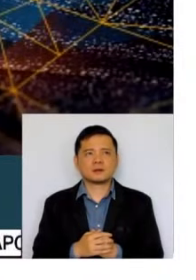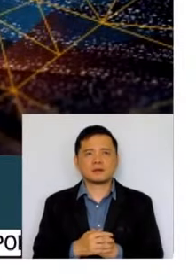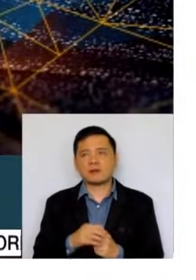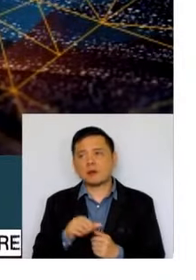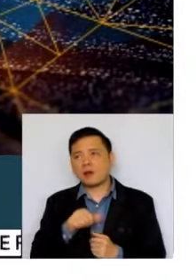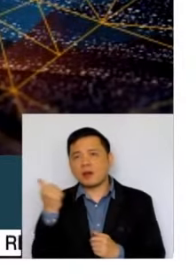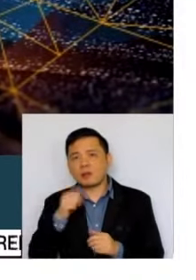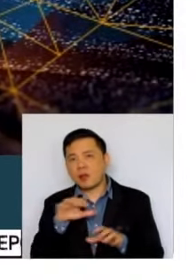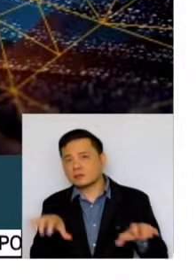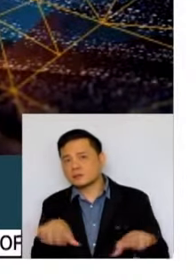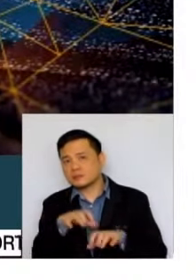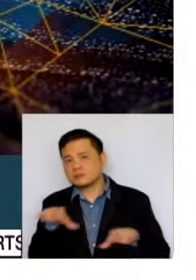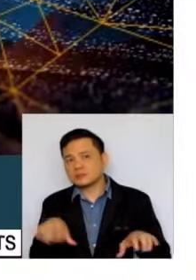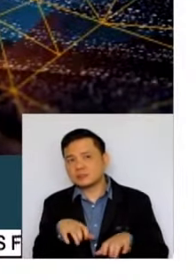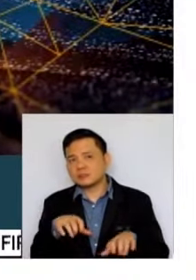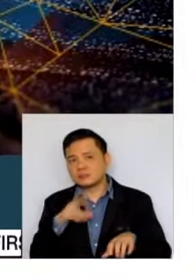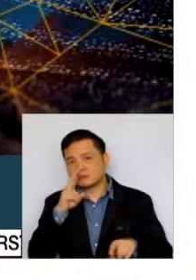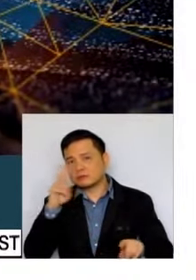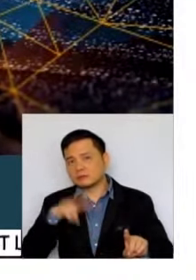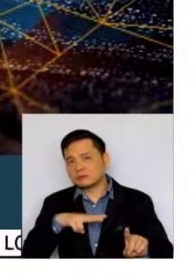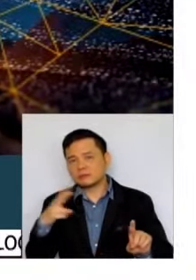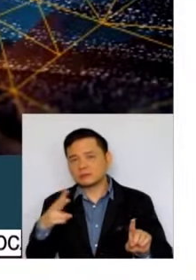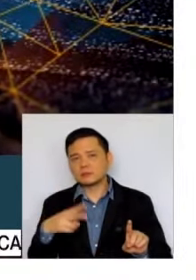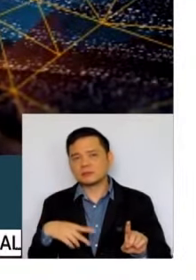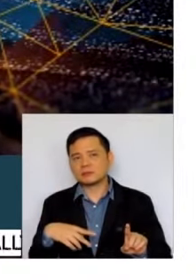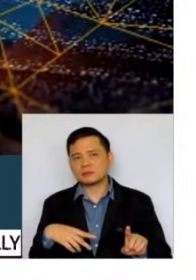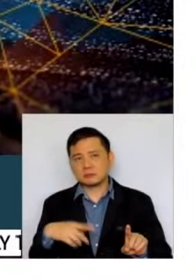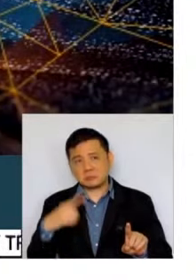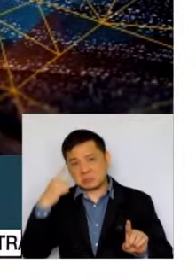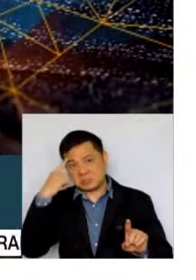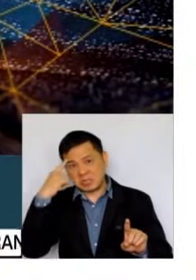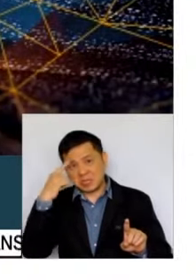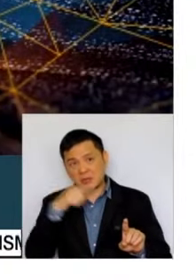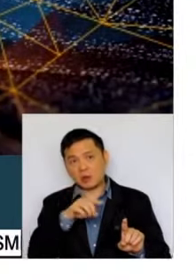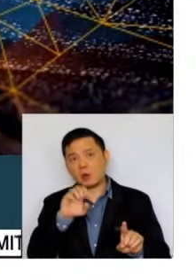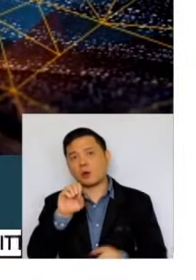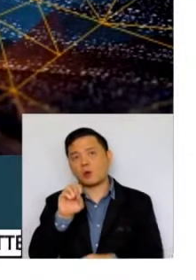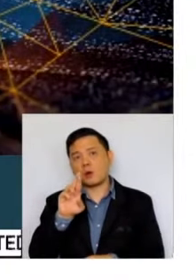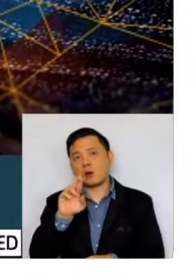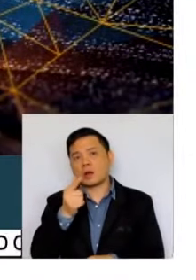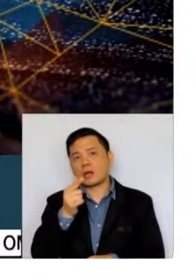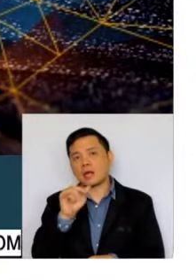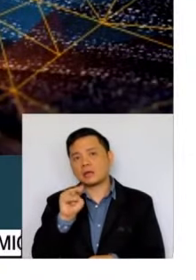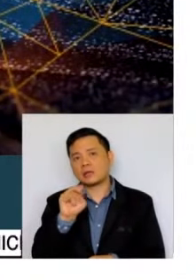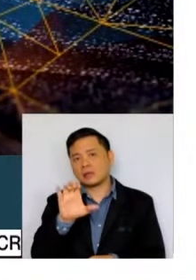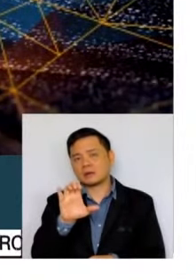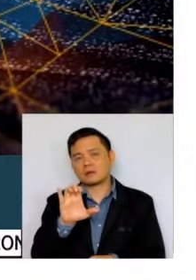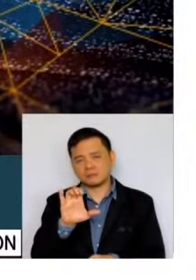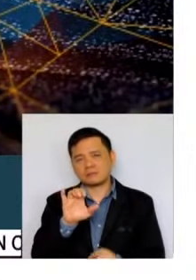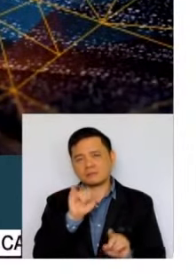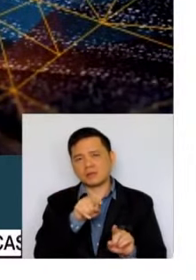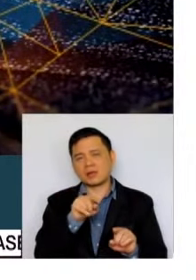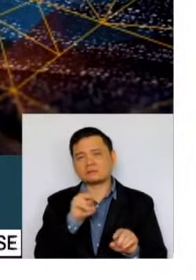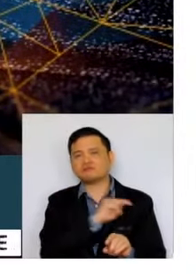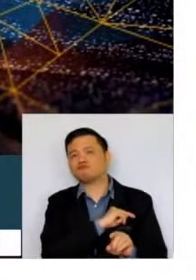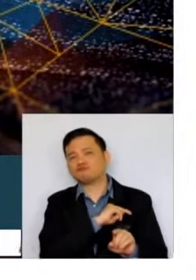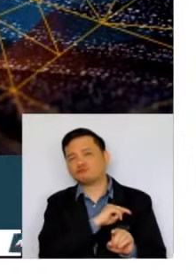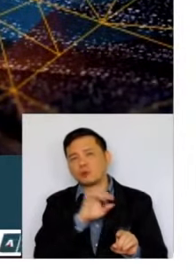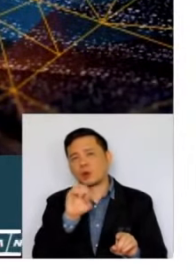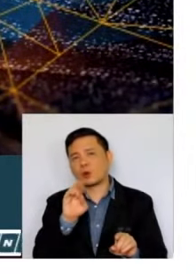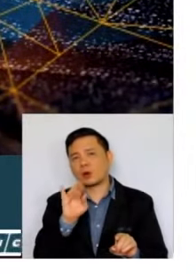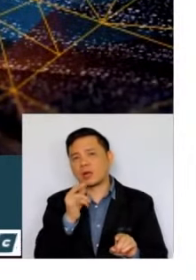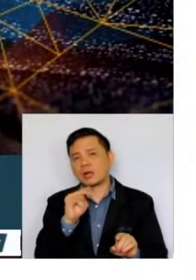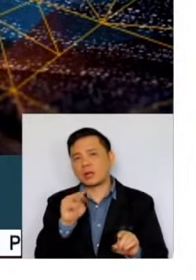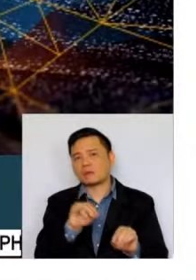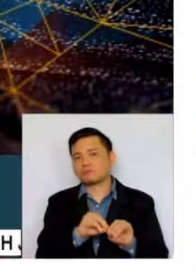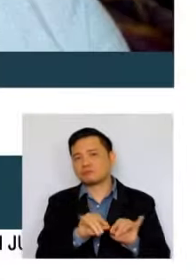activities masking themselves as organic content dissemination among the candidates. By